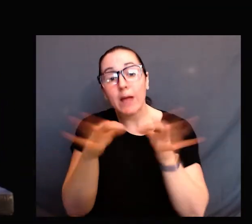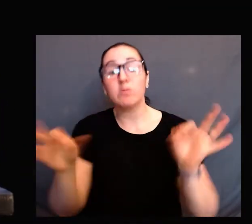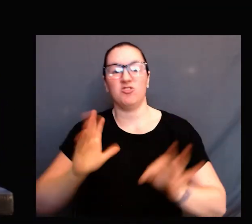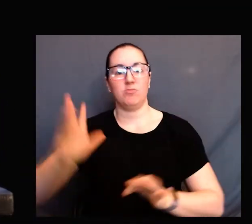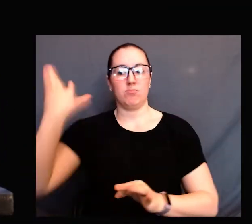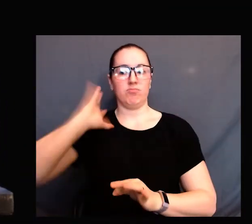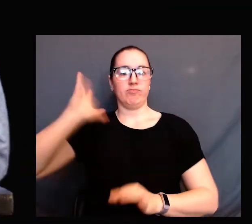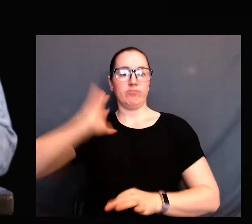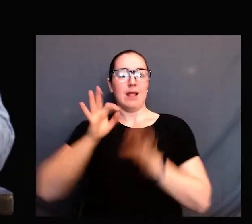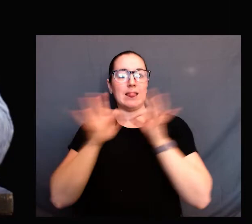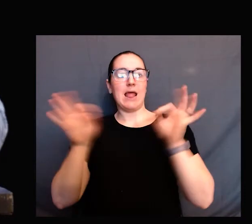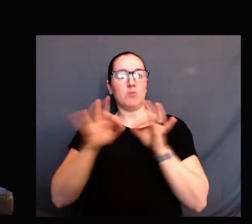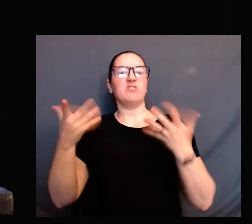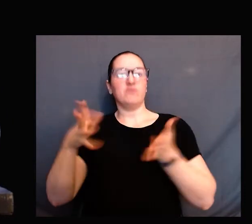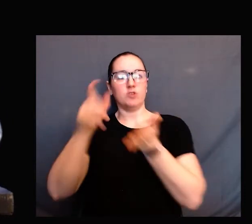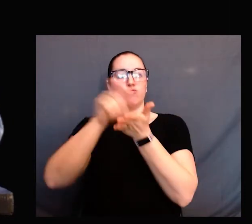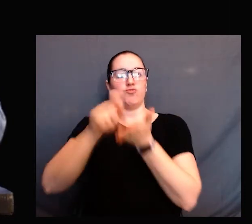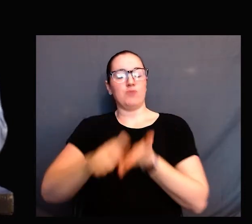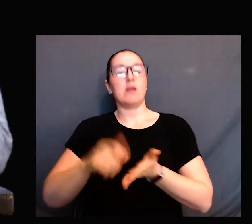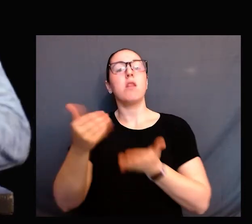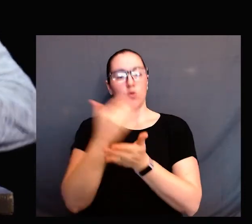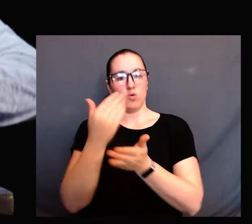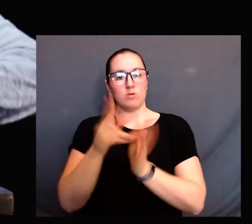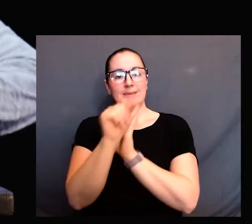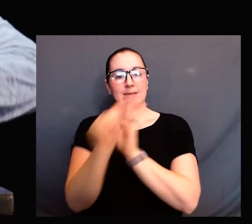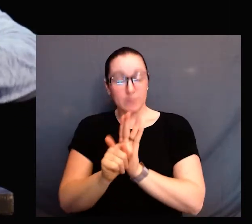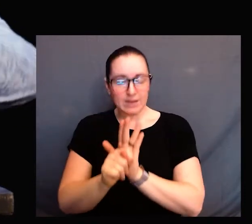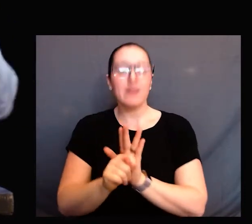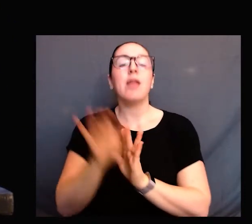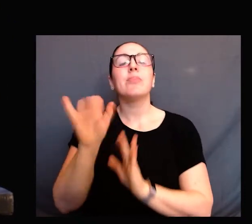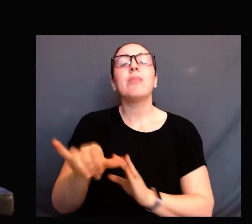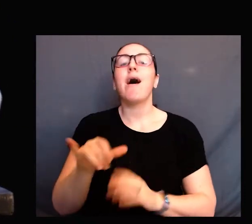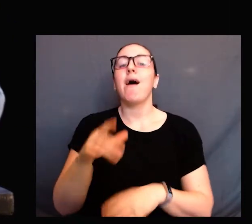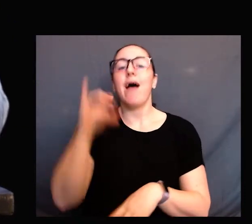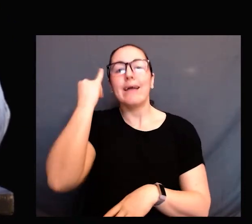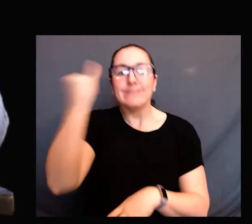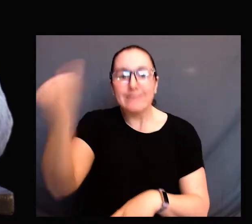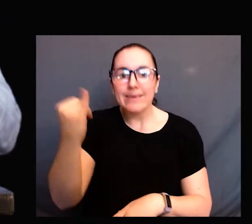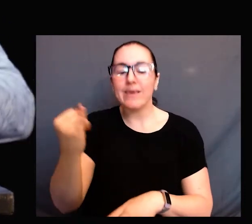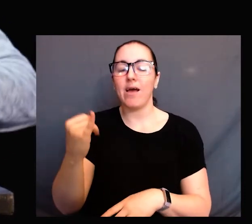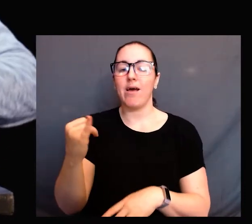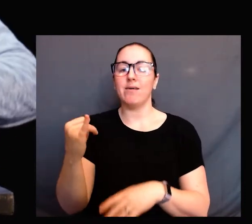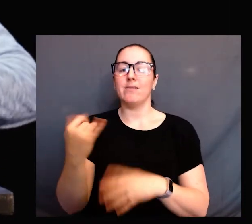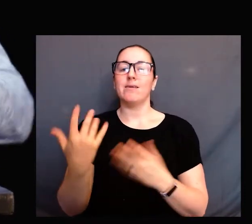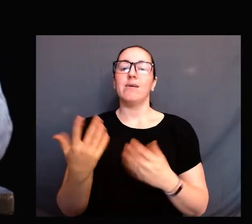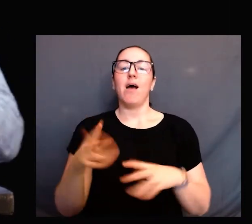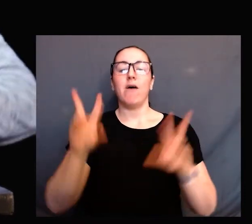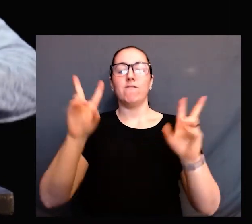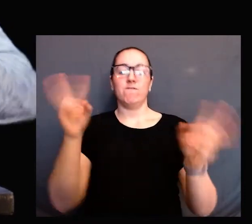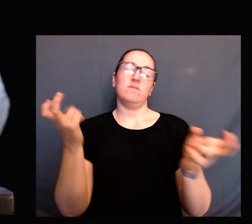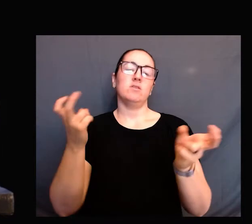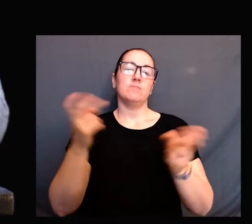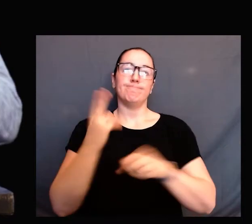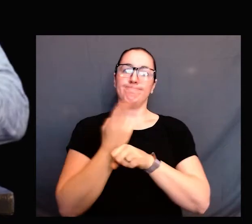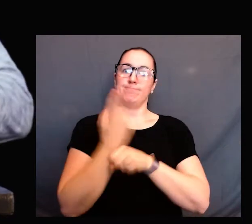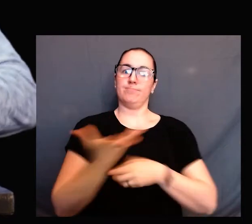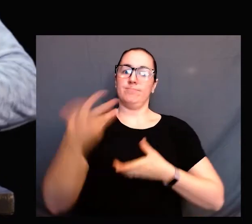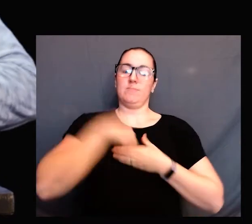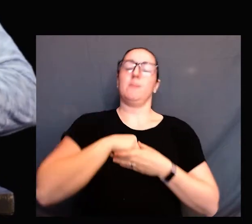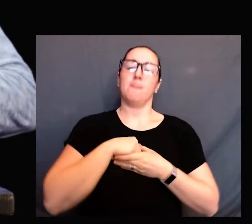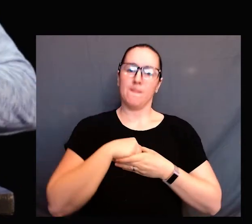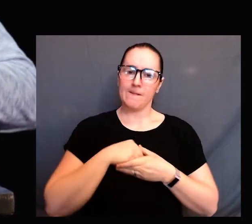that the New Testament was written in, takes this idea of putting something into practice. And the way that it's structured,